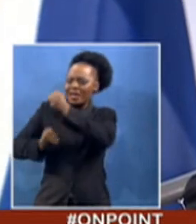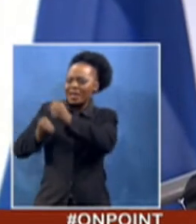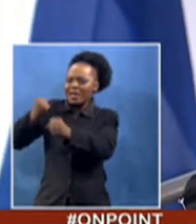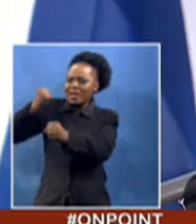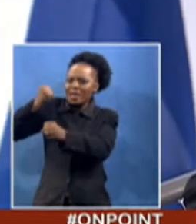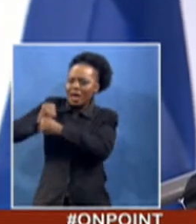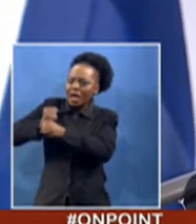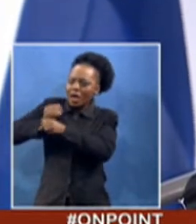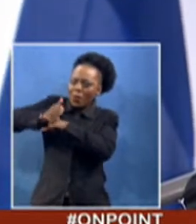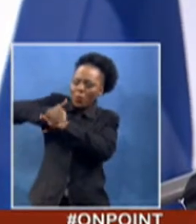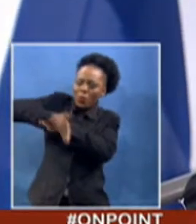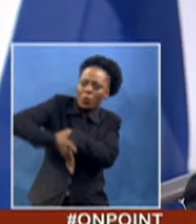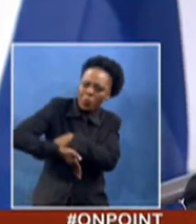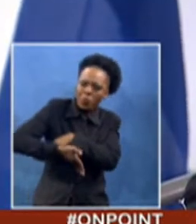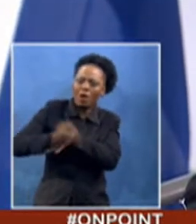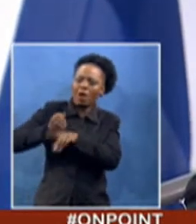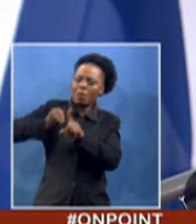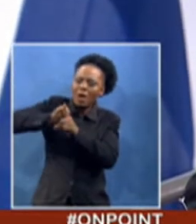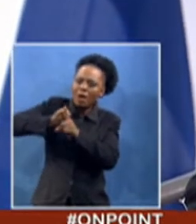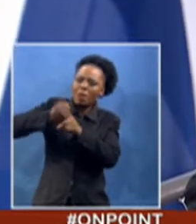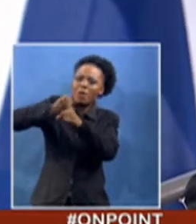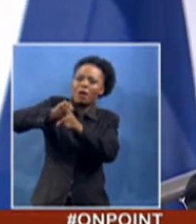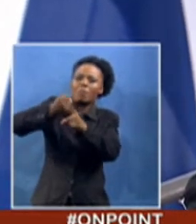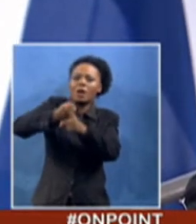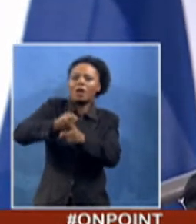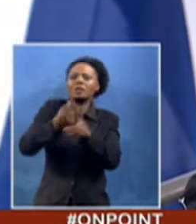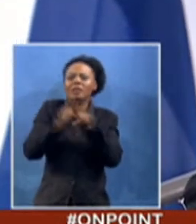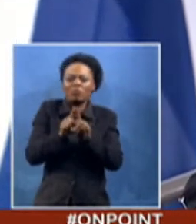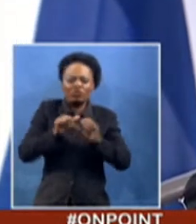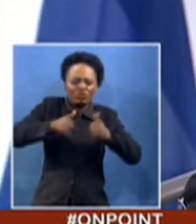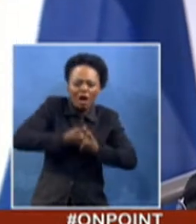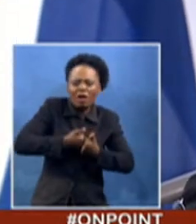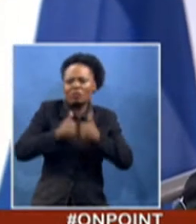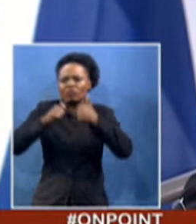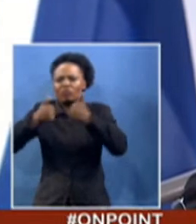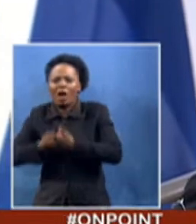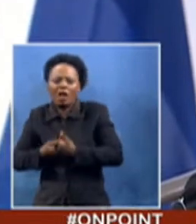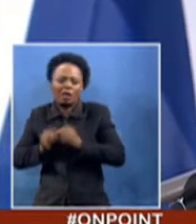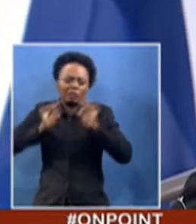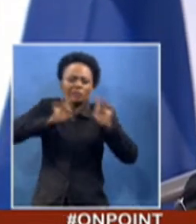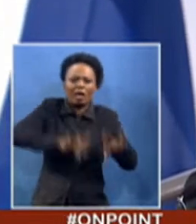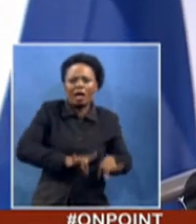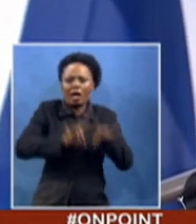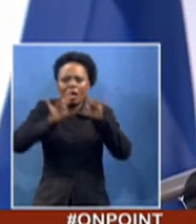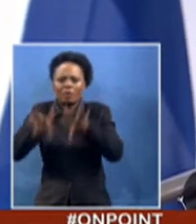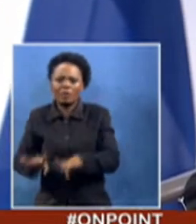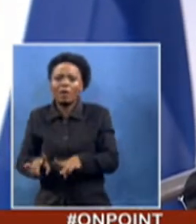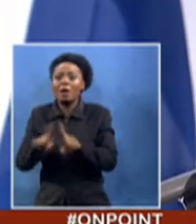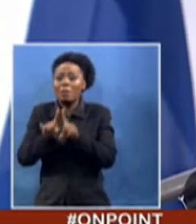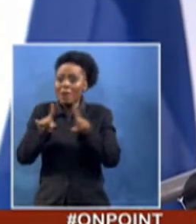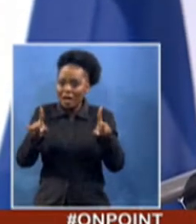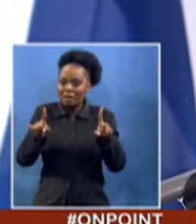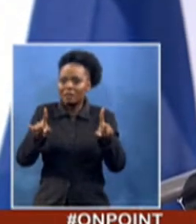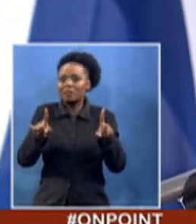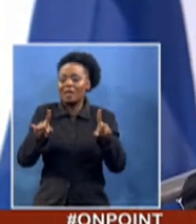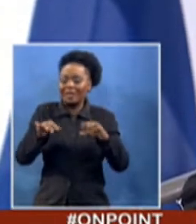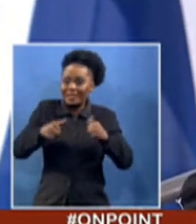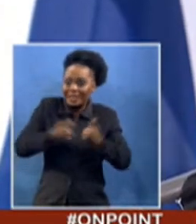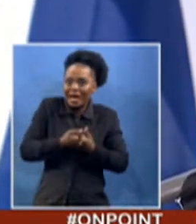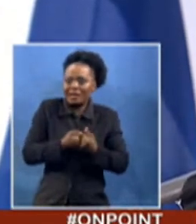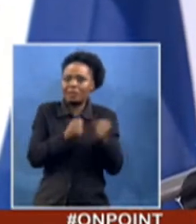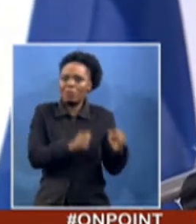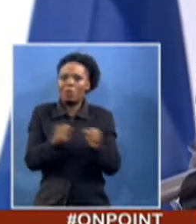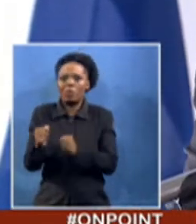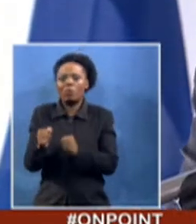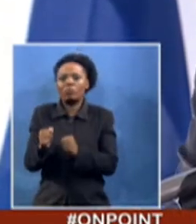and overcome many challenges, but there are still many challenges that we are yet to